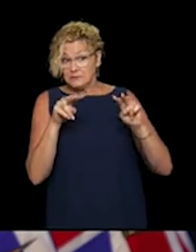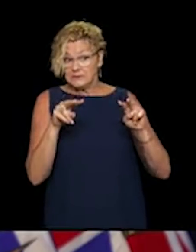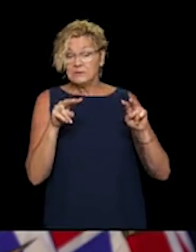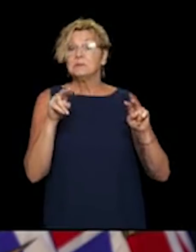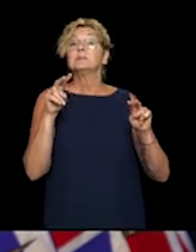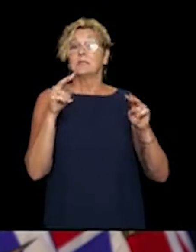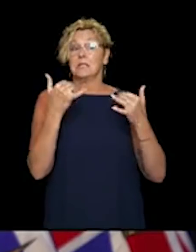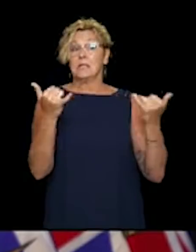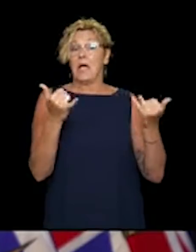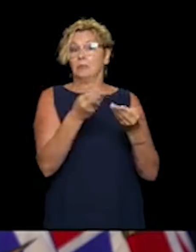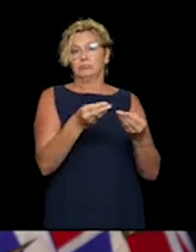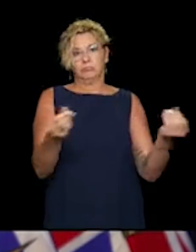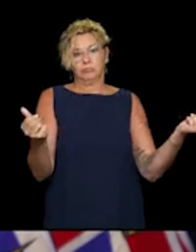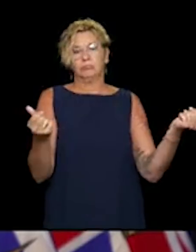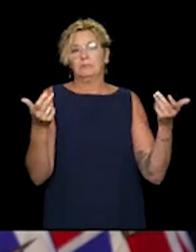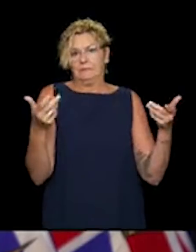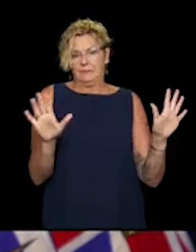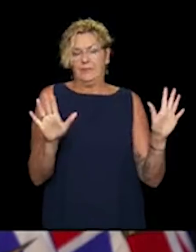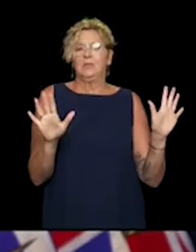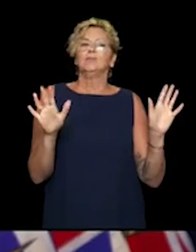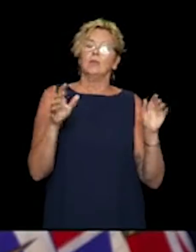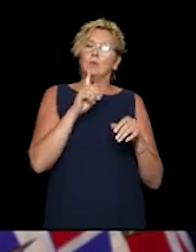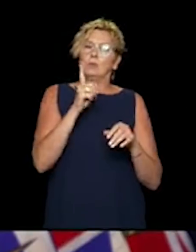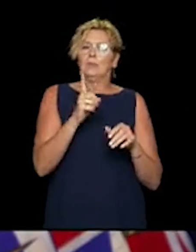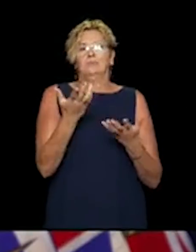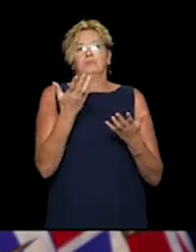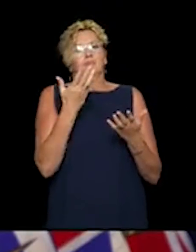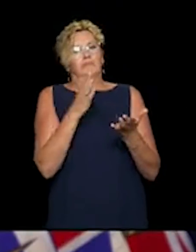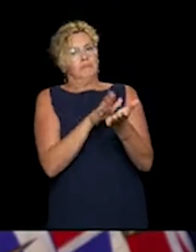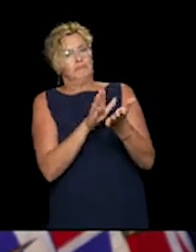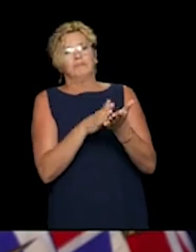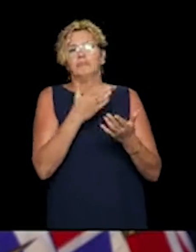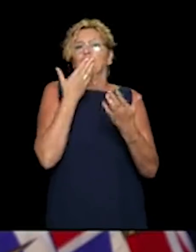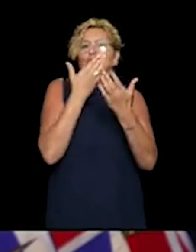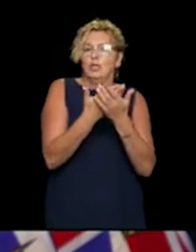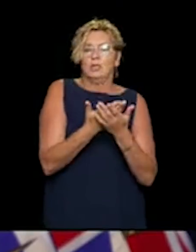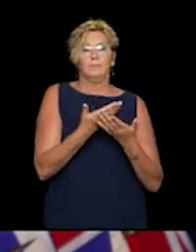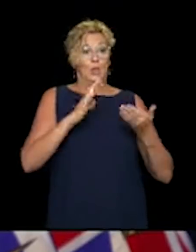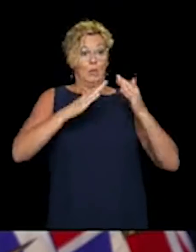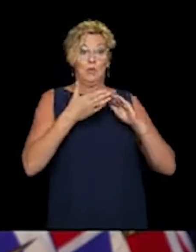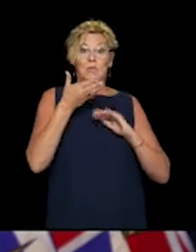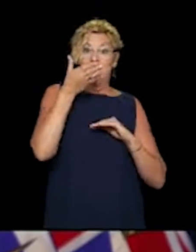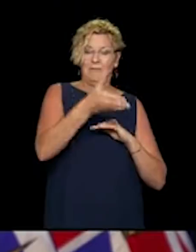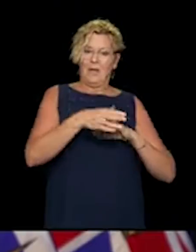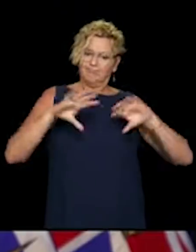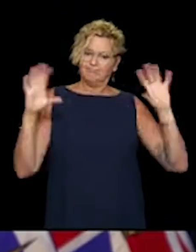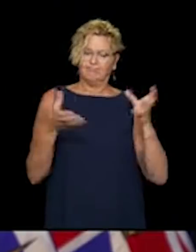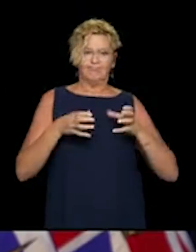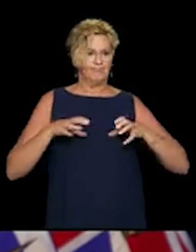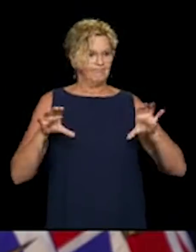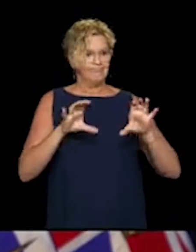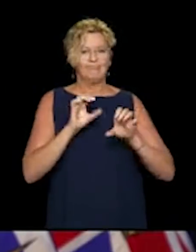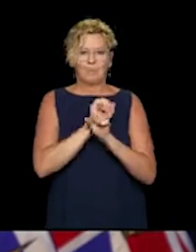communities coming together and working together to manage these clusters and these outbreaks that has made a tremendous difference in making